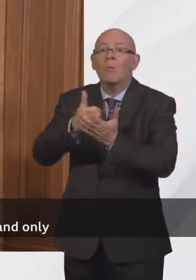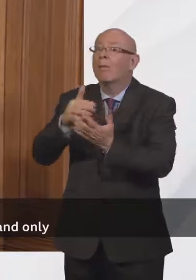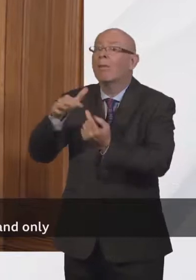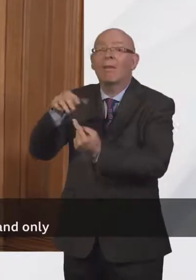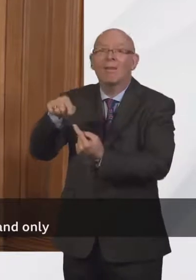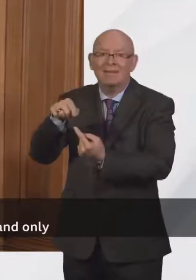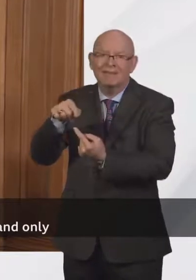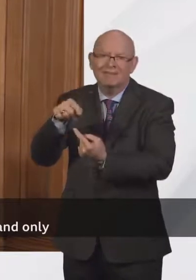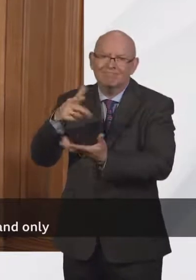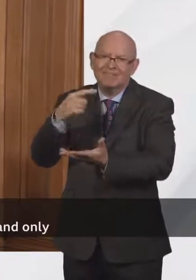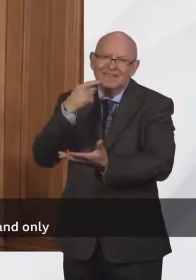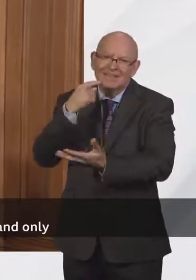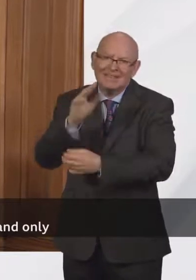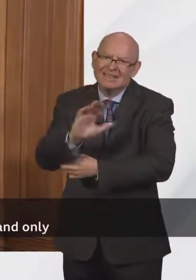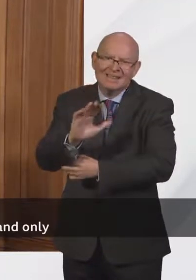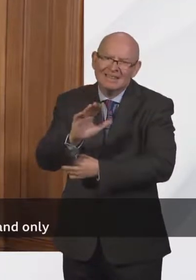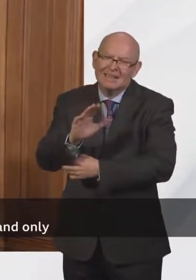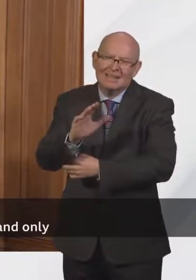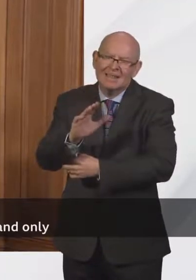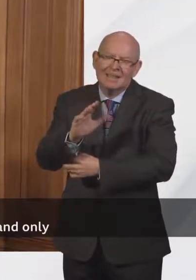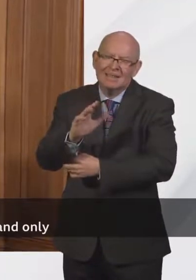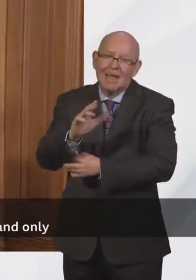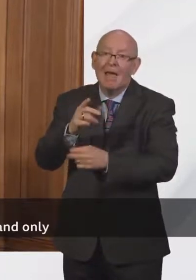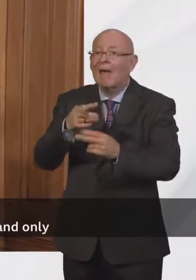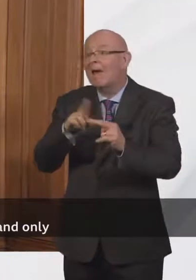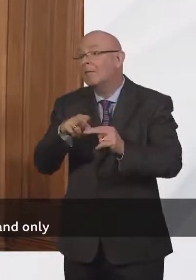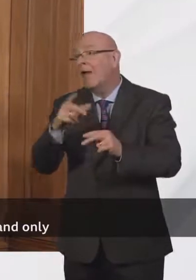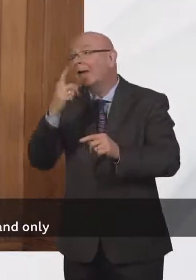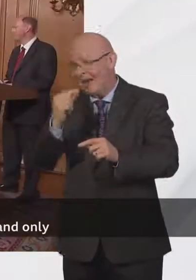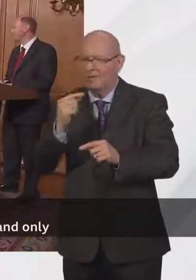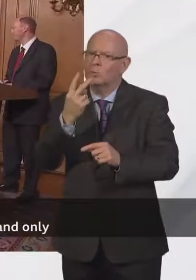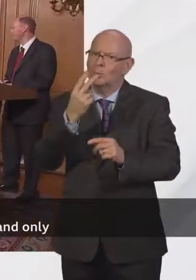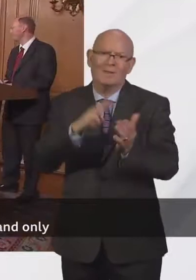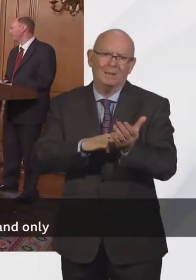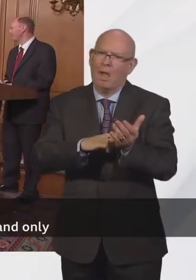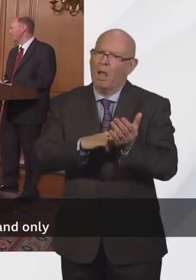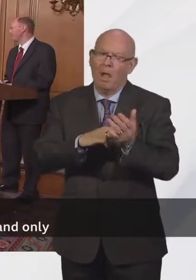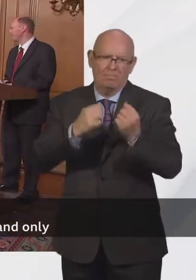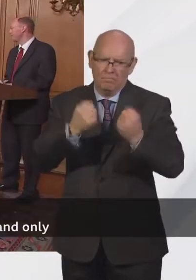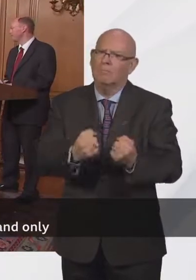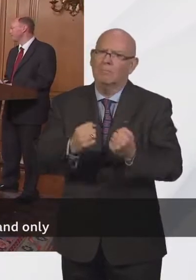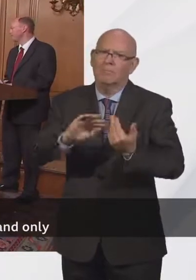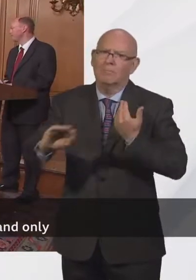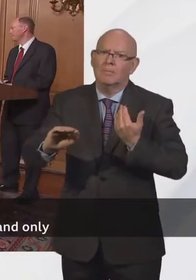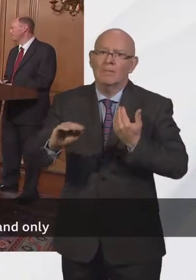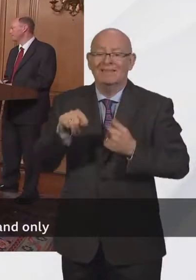it into line with other areas. And that's why people must take it incredibly seriously. Thanks very much, Laura. Can we go to Robert Peston